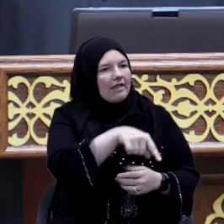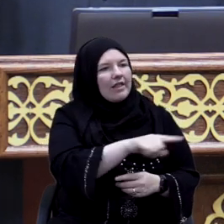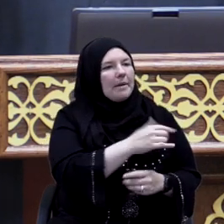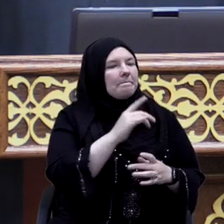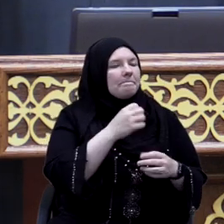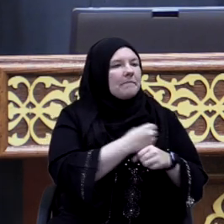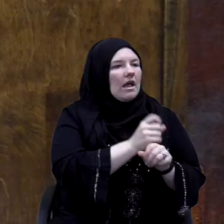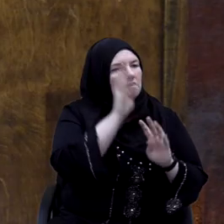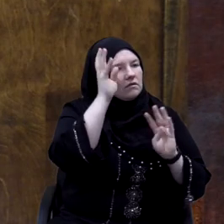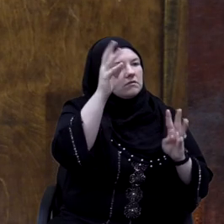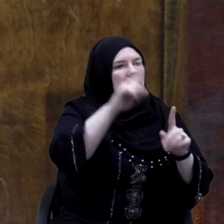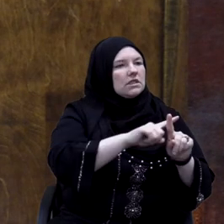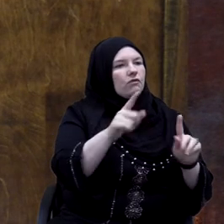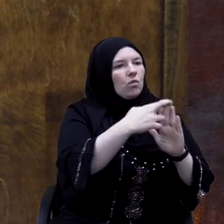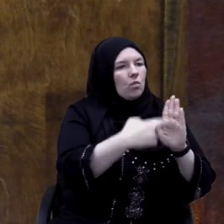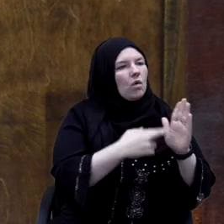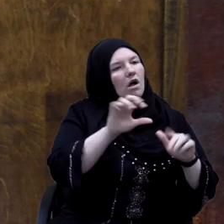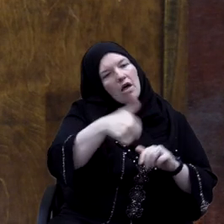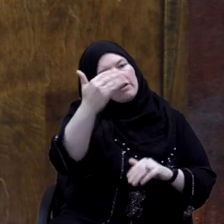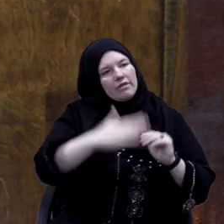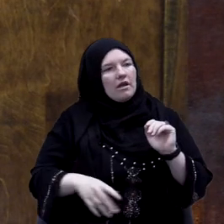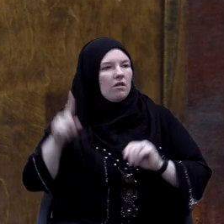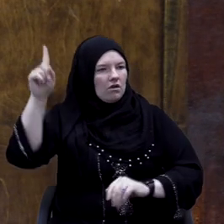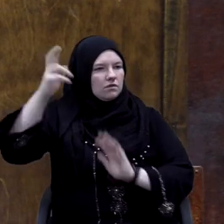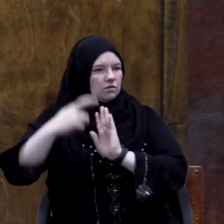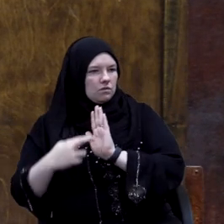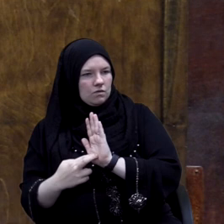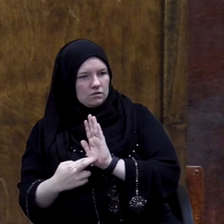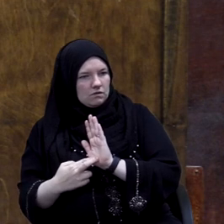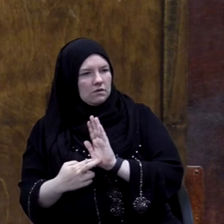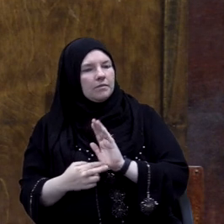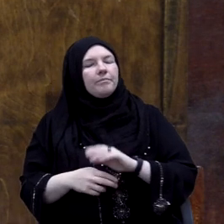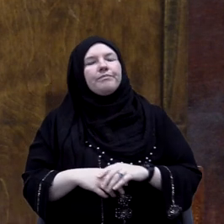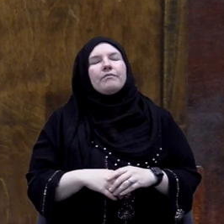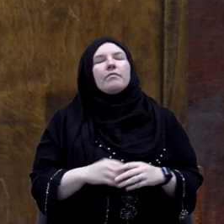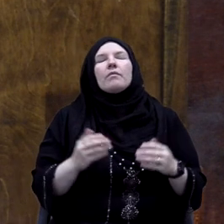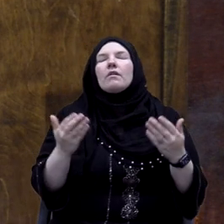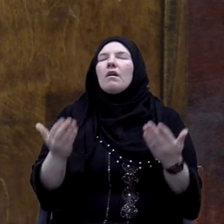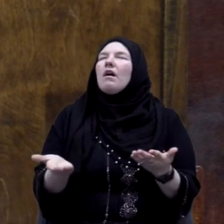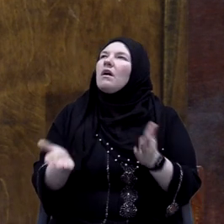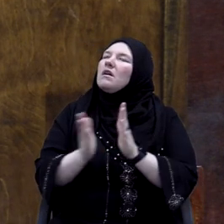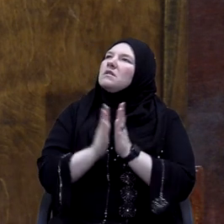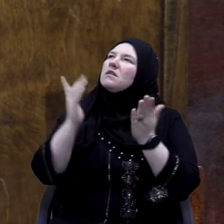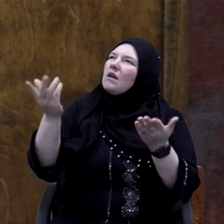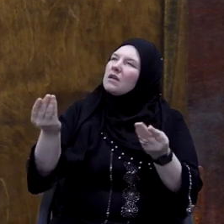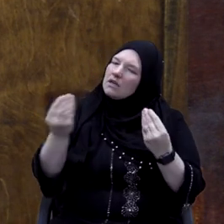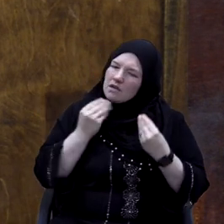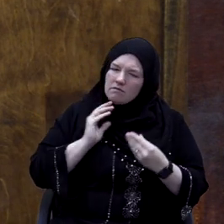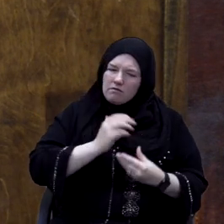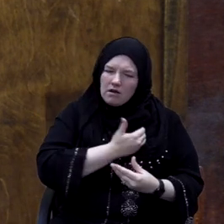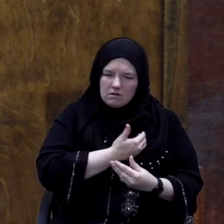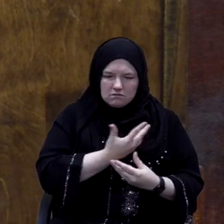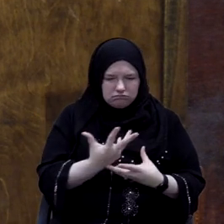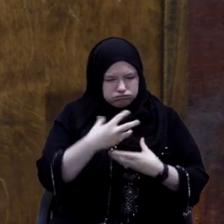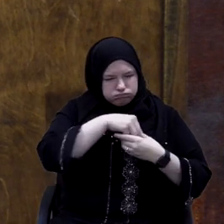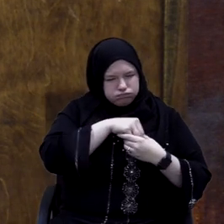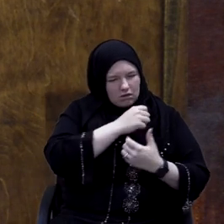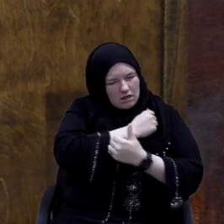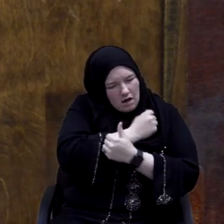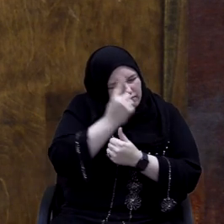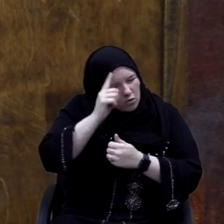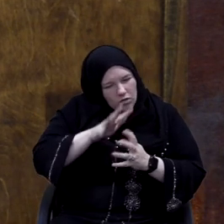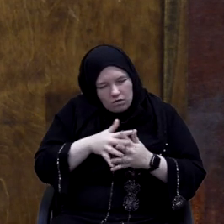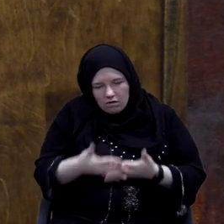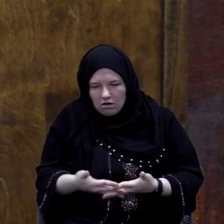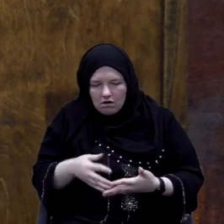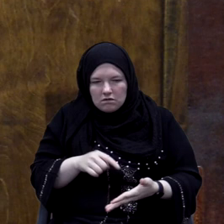ta'ala. I ask Allah subhanahu wa ta'ala to give us the love of the Quran